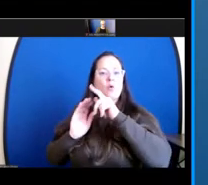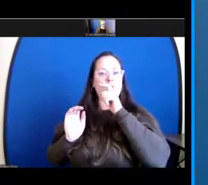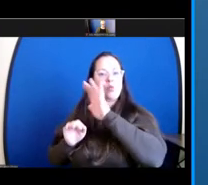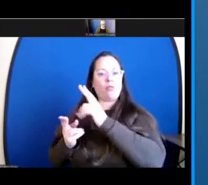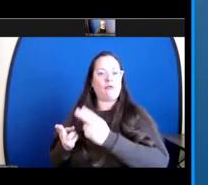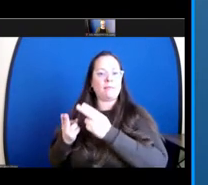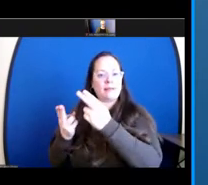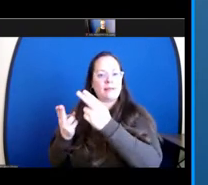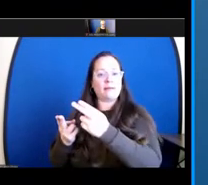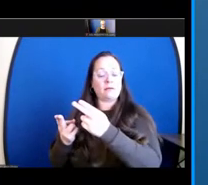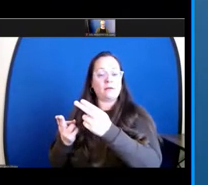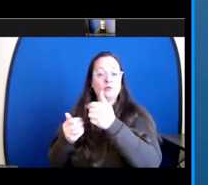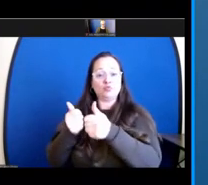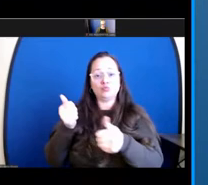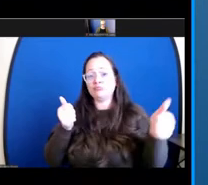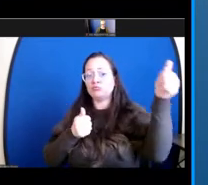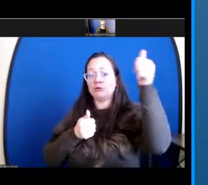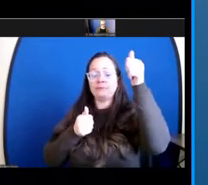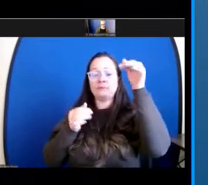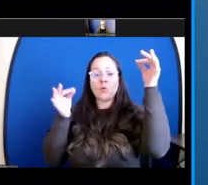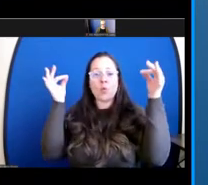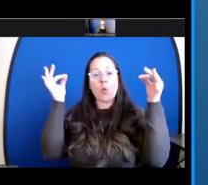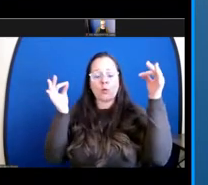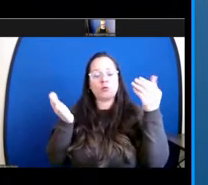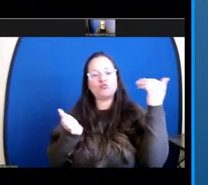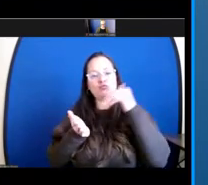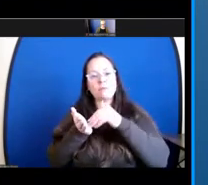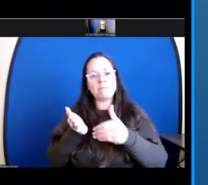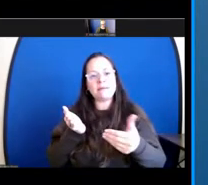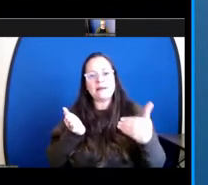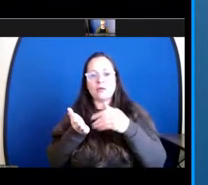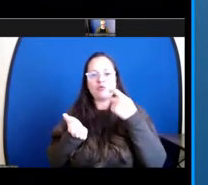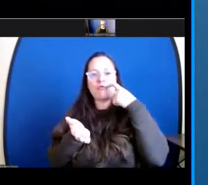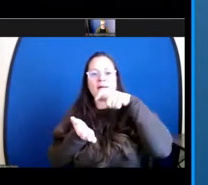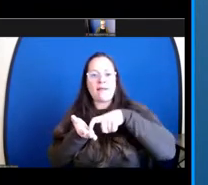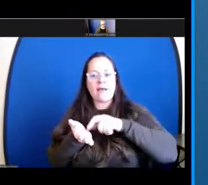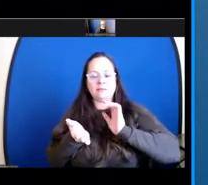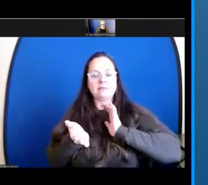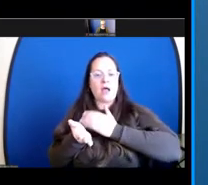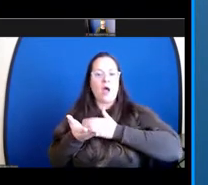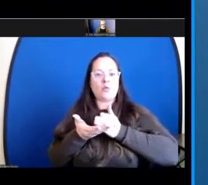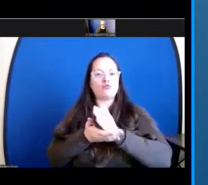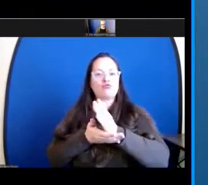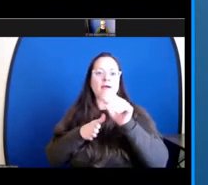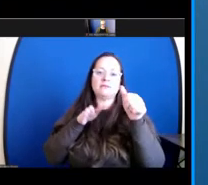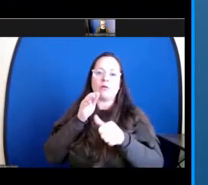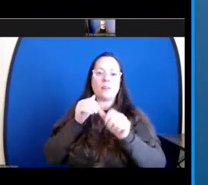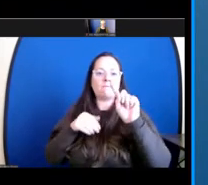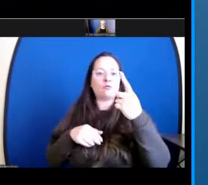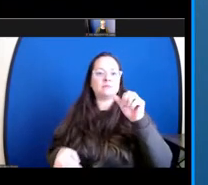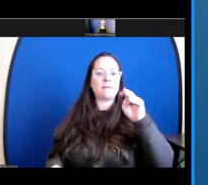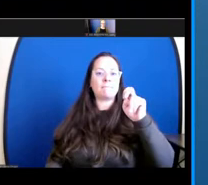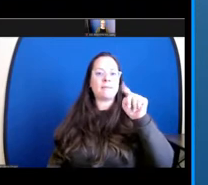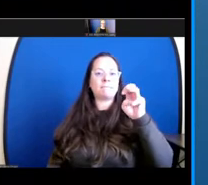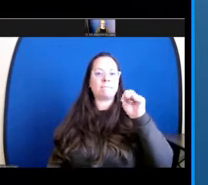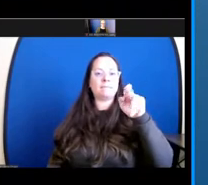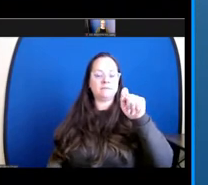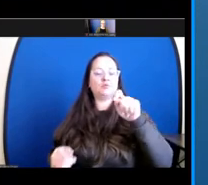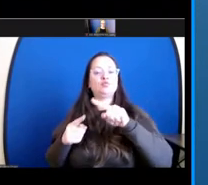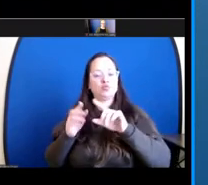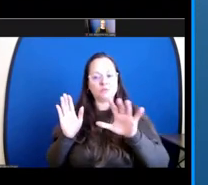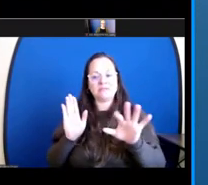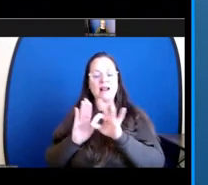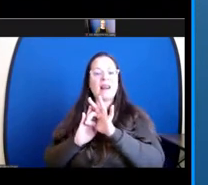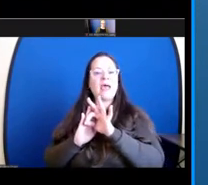recognized political parties rights under the First Amendment to select the manner of choosing our own nominees